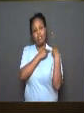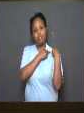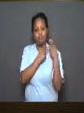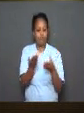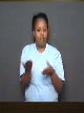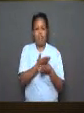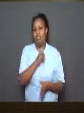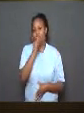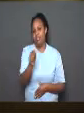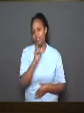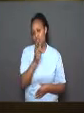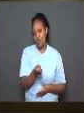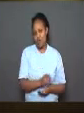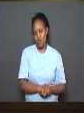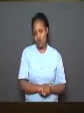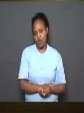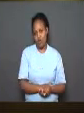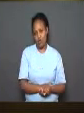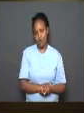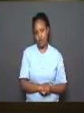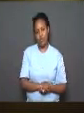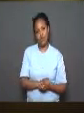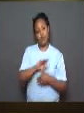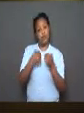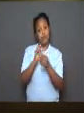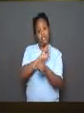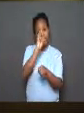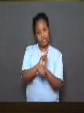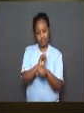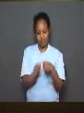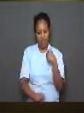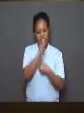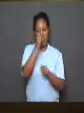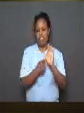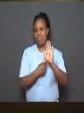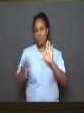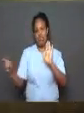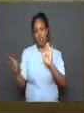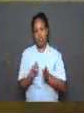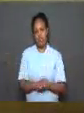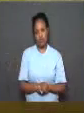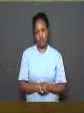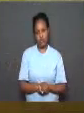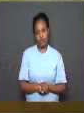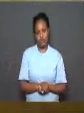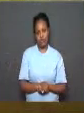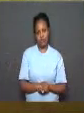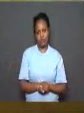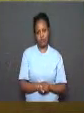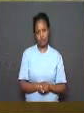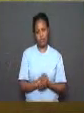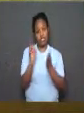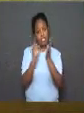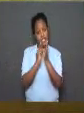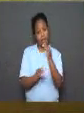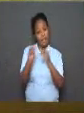is unlimited, which can put citizens in danger. Where there is